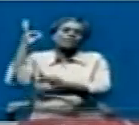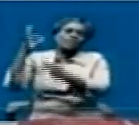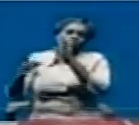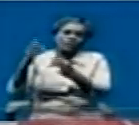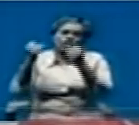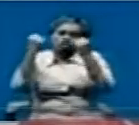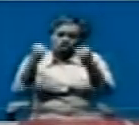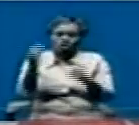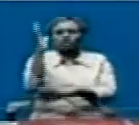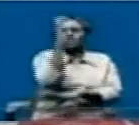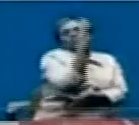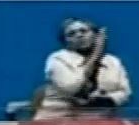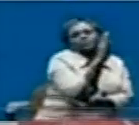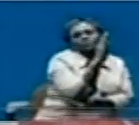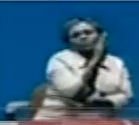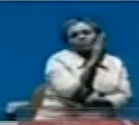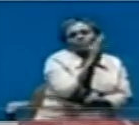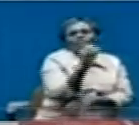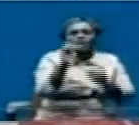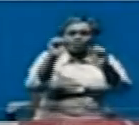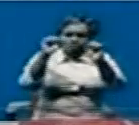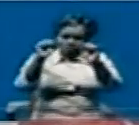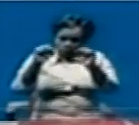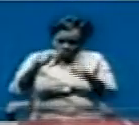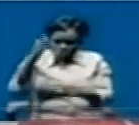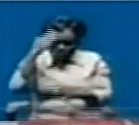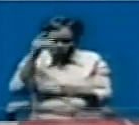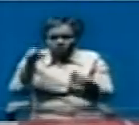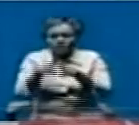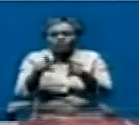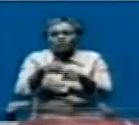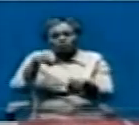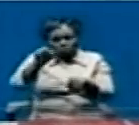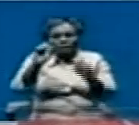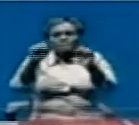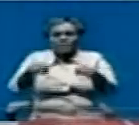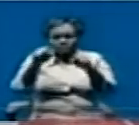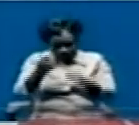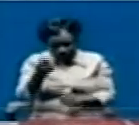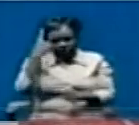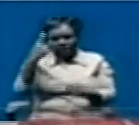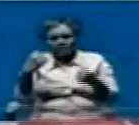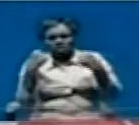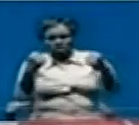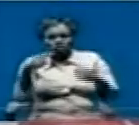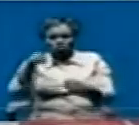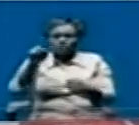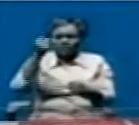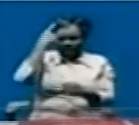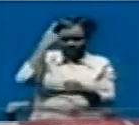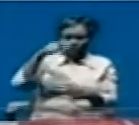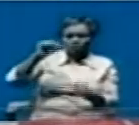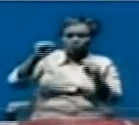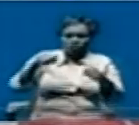the strength of the tree. So if you can find out where you came from, you also find out your ability, your strength, and your potential.